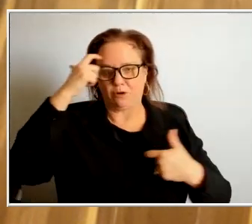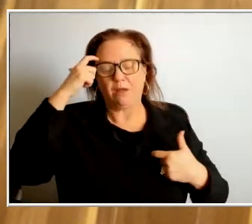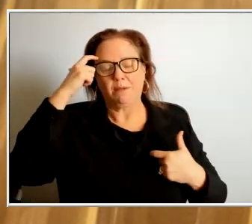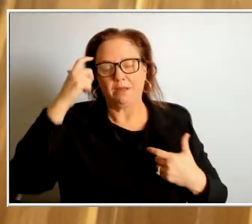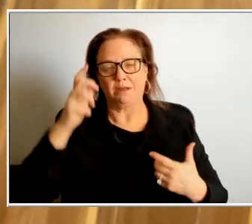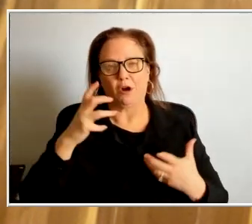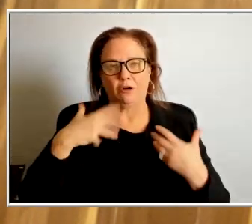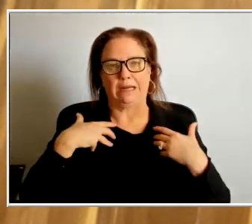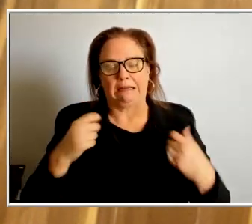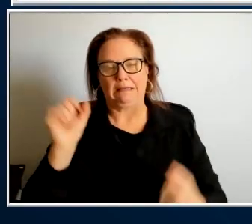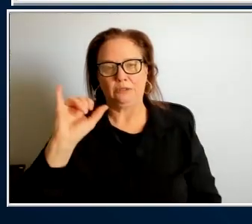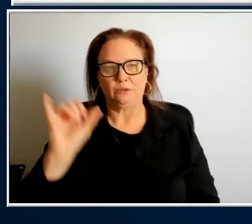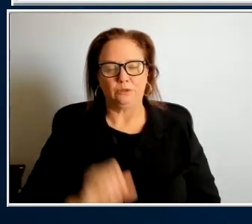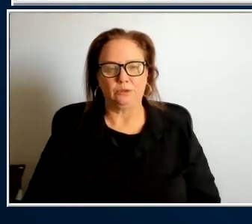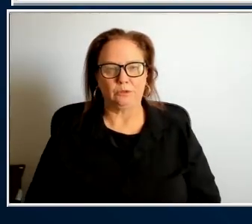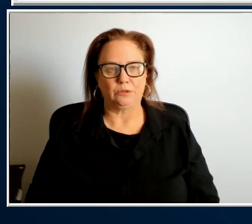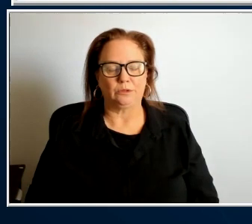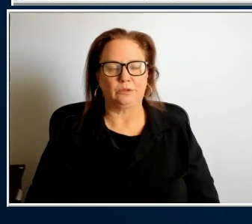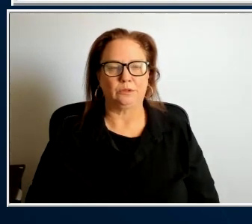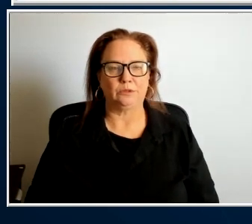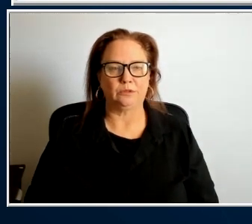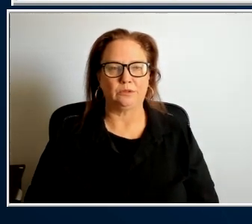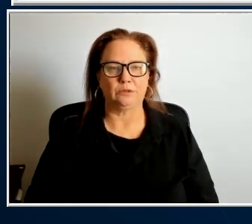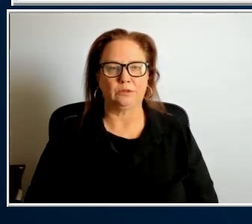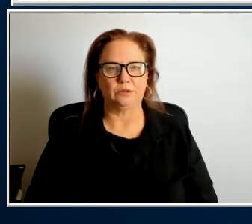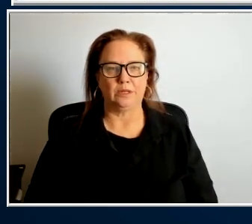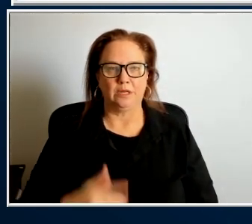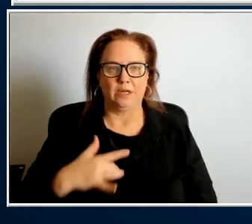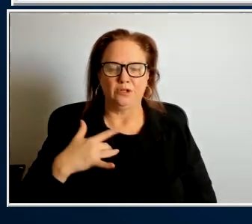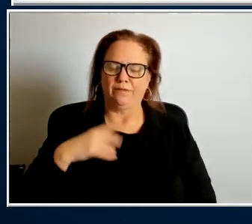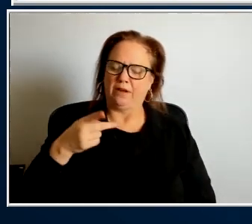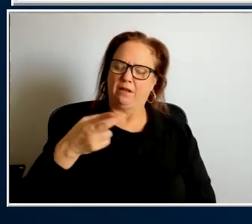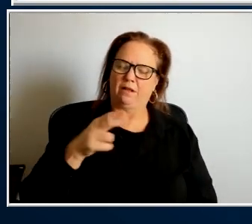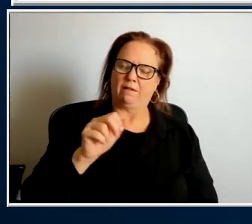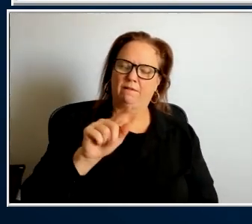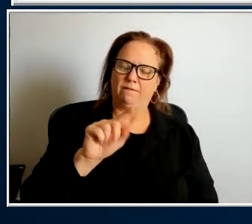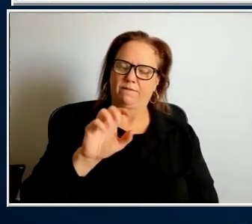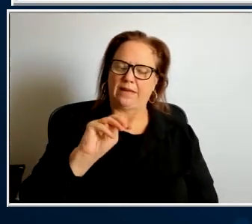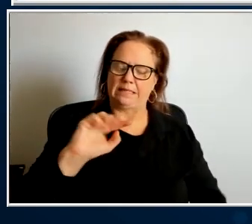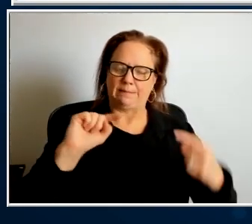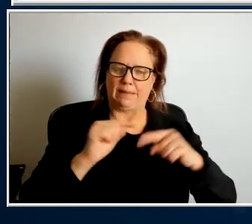it. Conor, do you feel phantom pain in your arm?